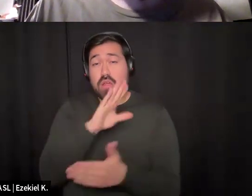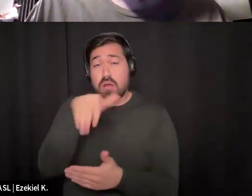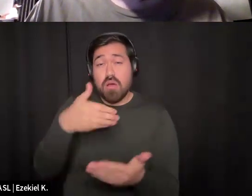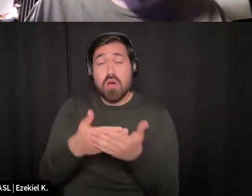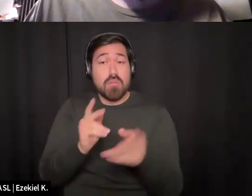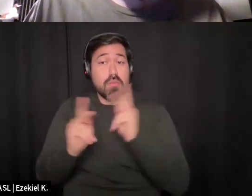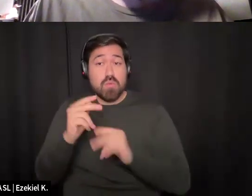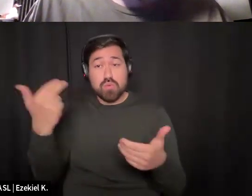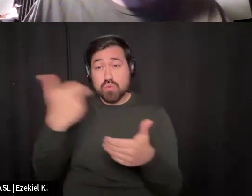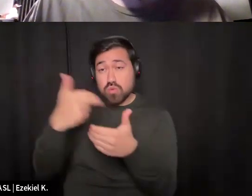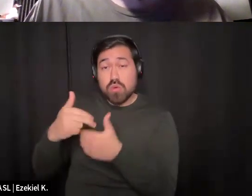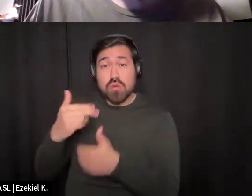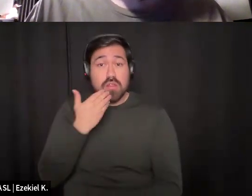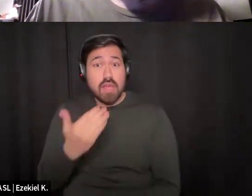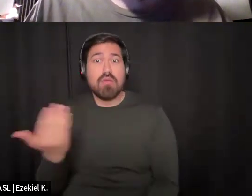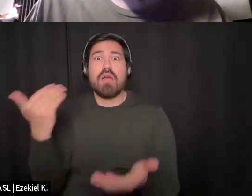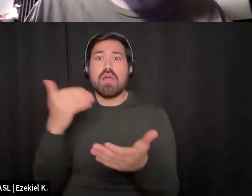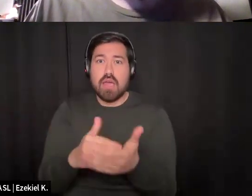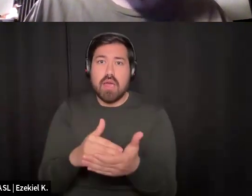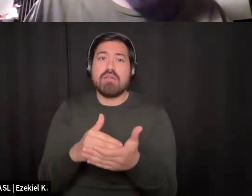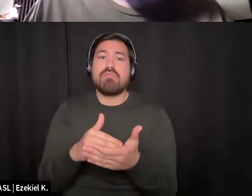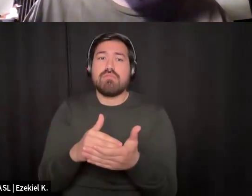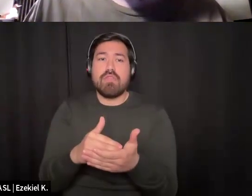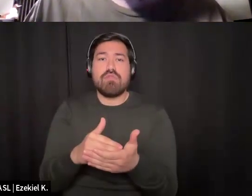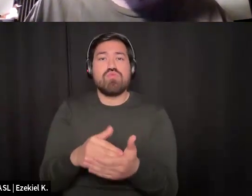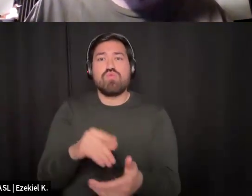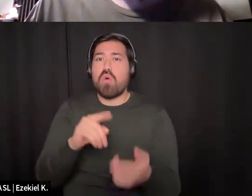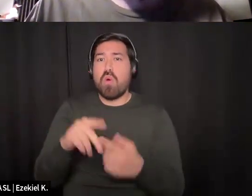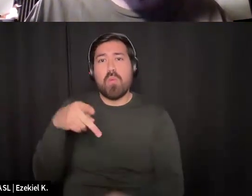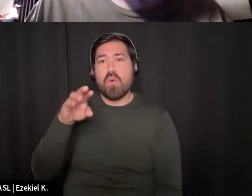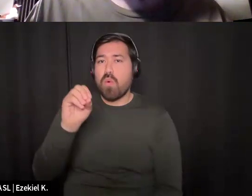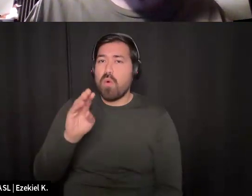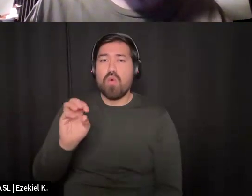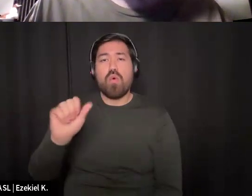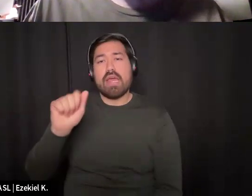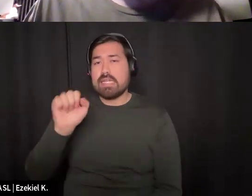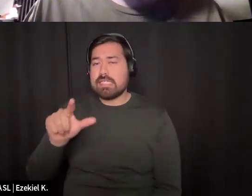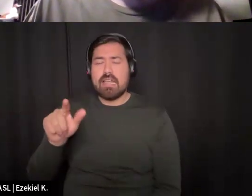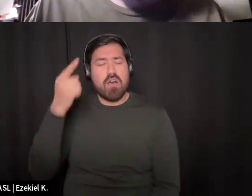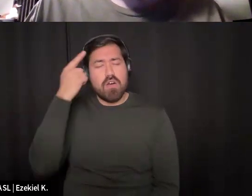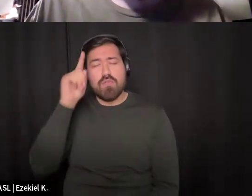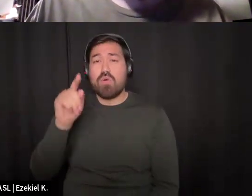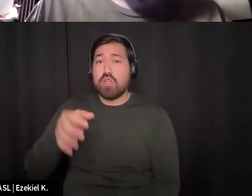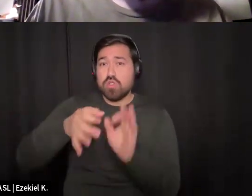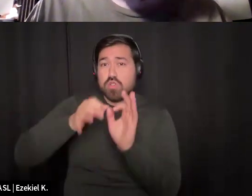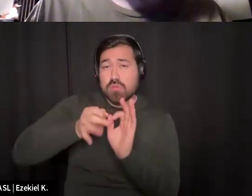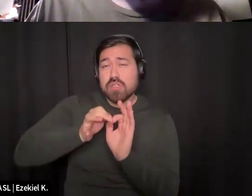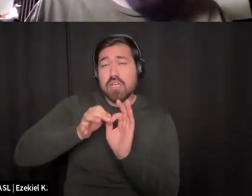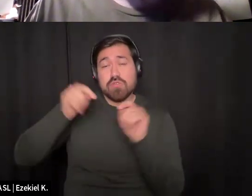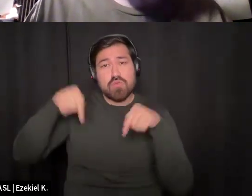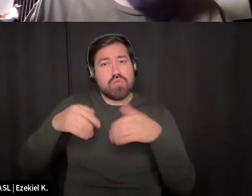for being here. Thank you again to Pro Bono ASL for your interpretation